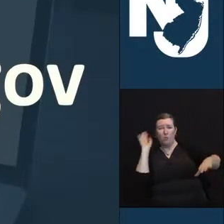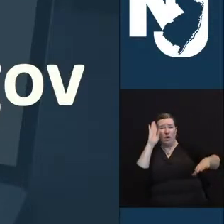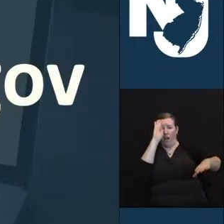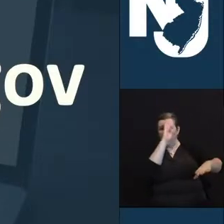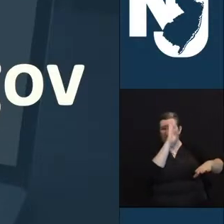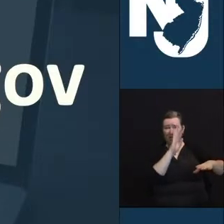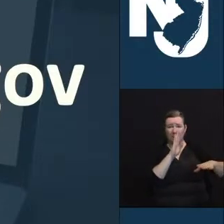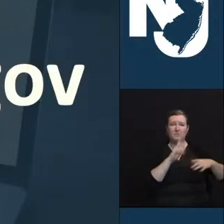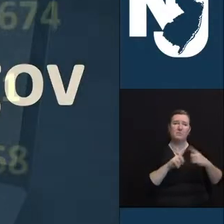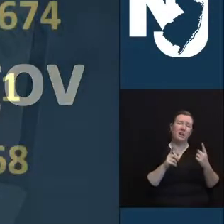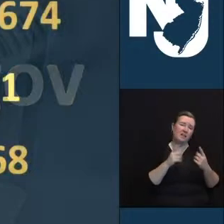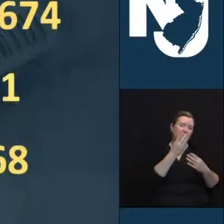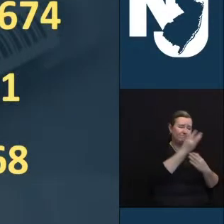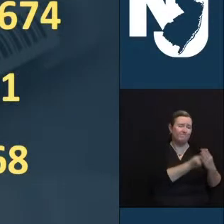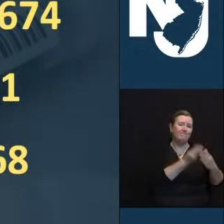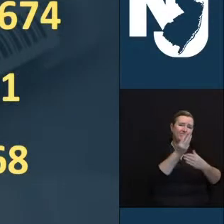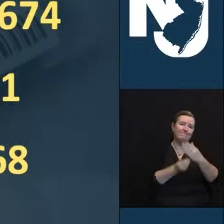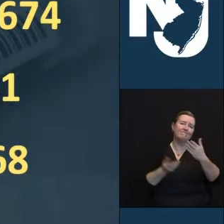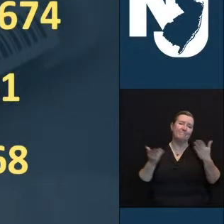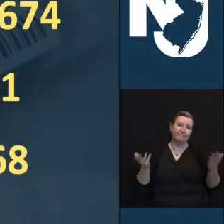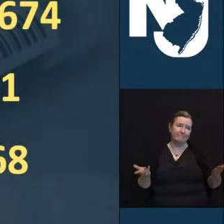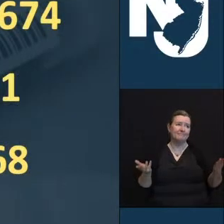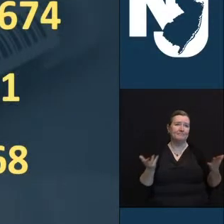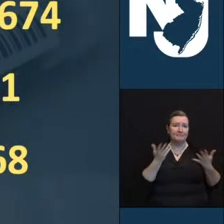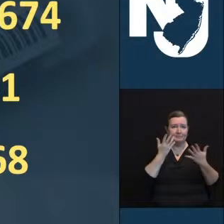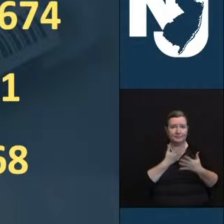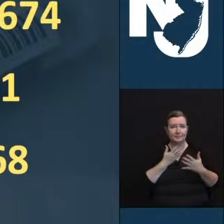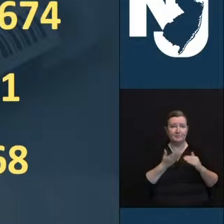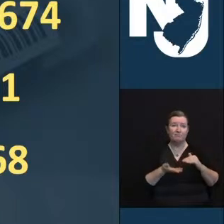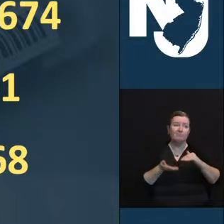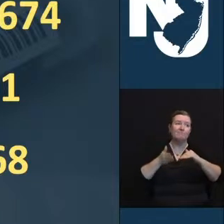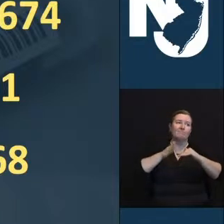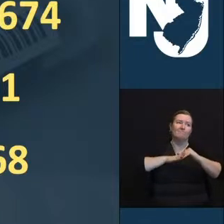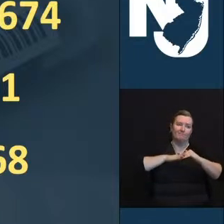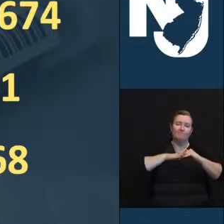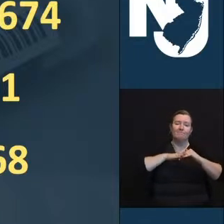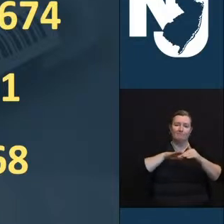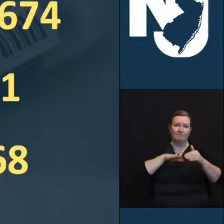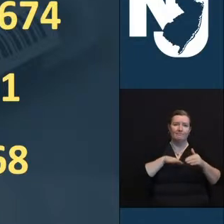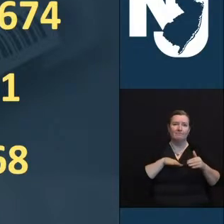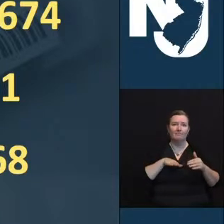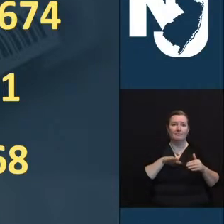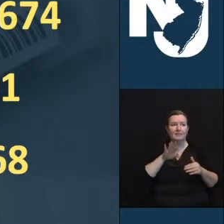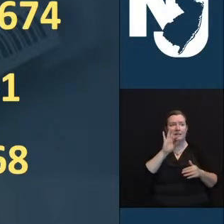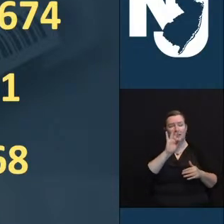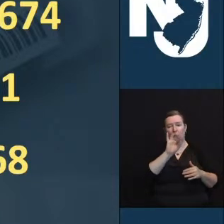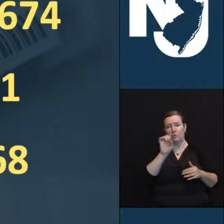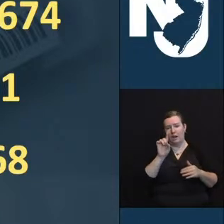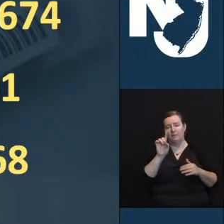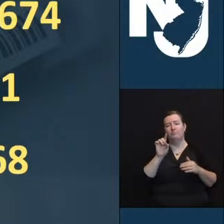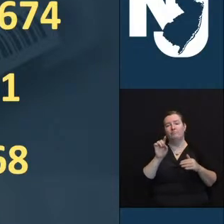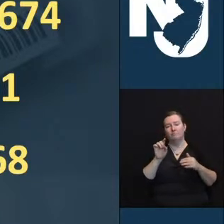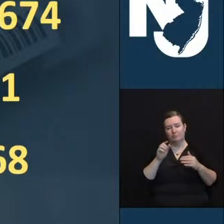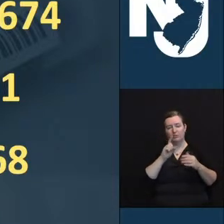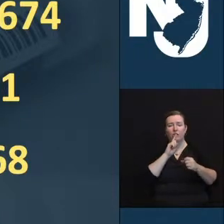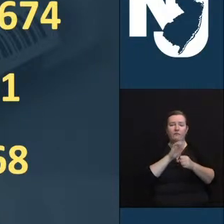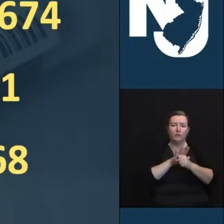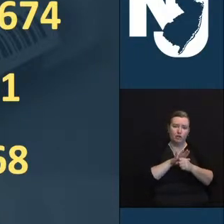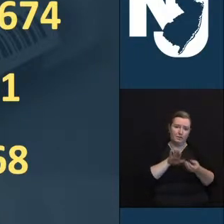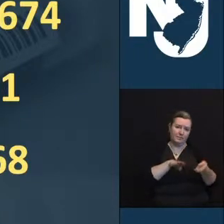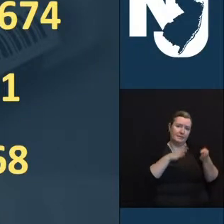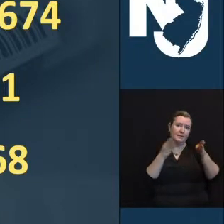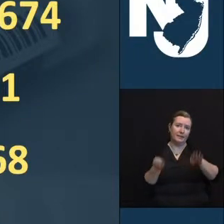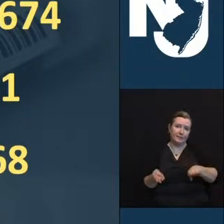COVID-19. Today, we're reporting an additional, with a heavy, heavy heart, an additional 91 confirmed deaths. To date,